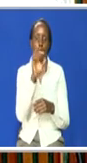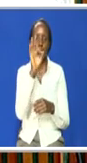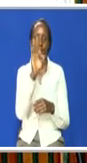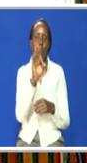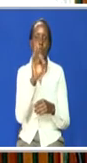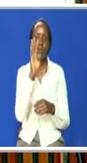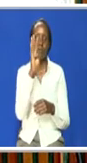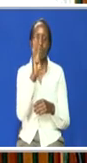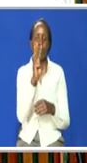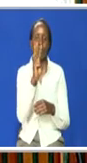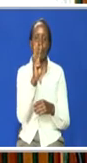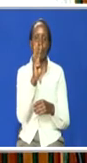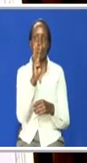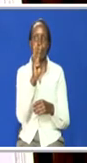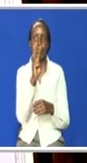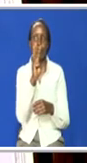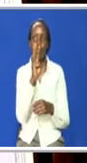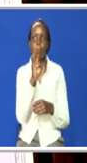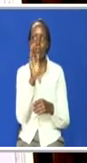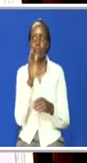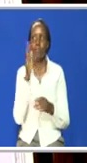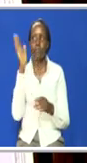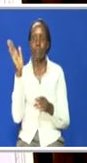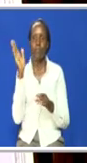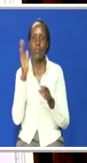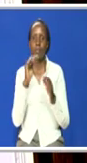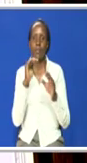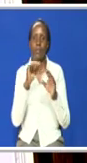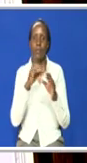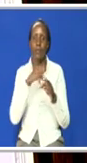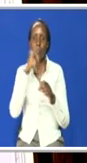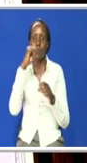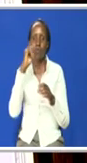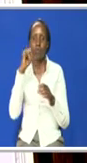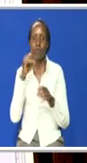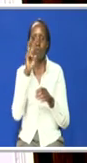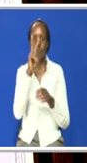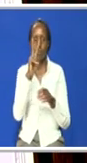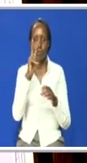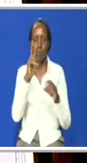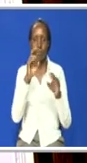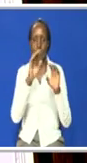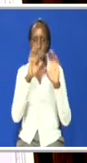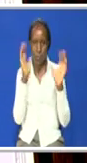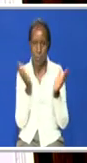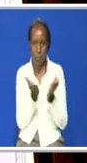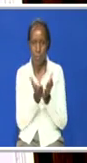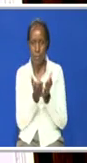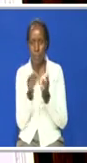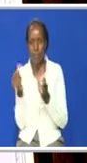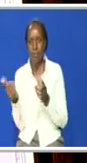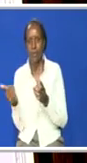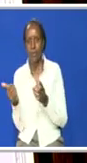three, four. Here we draw two balls, and here we draw two balls.